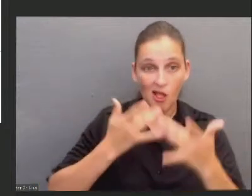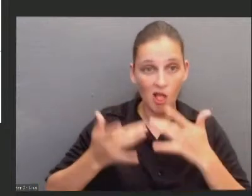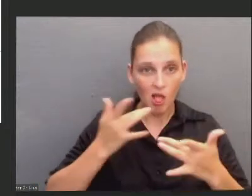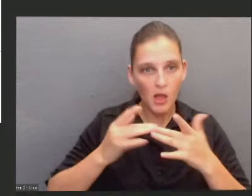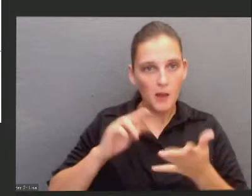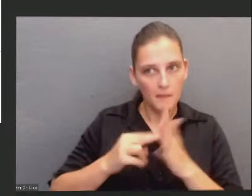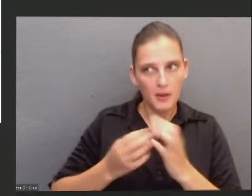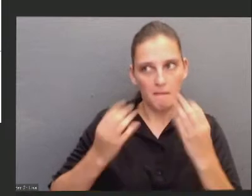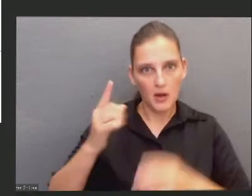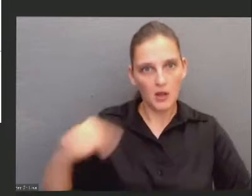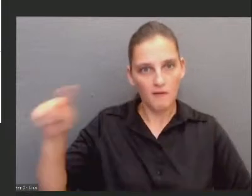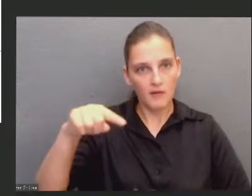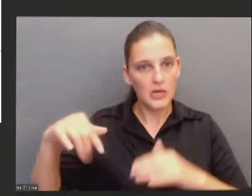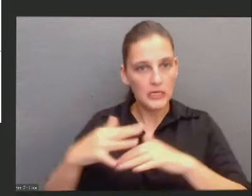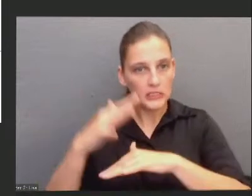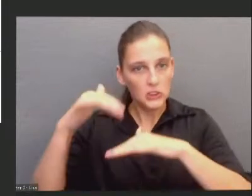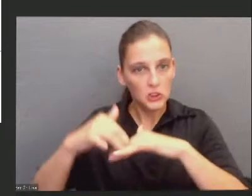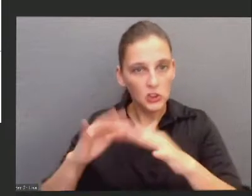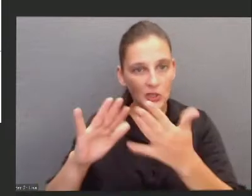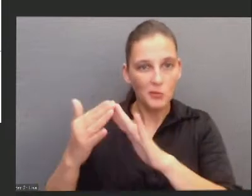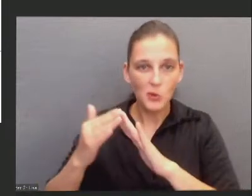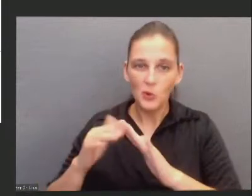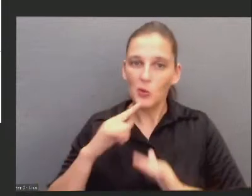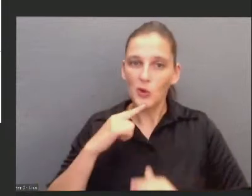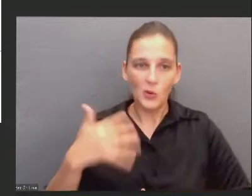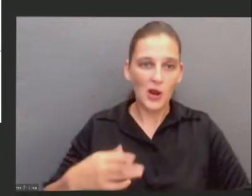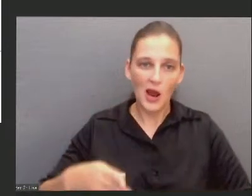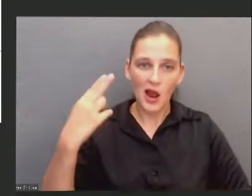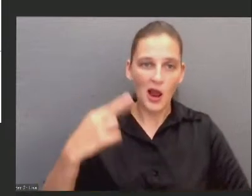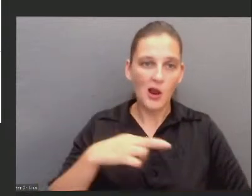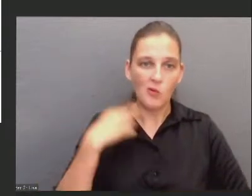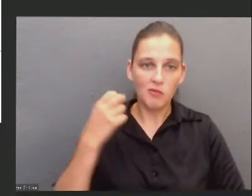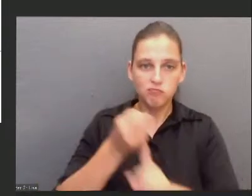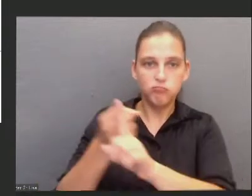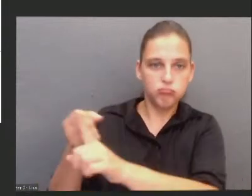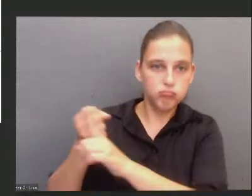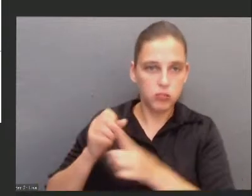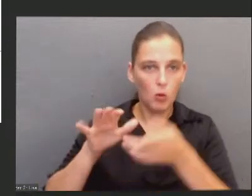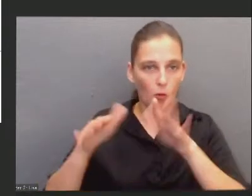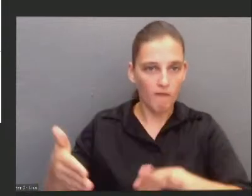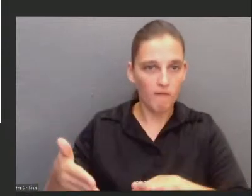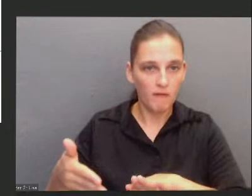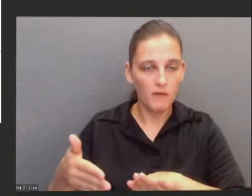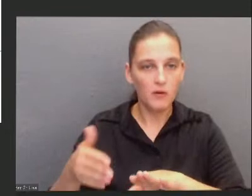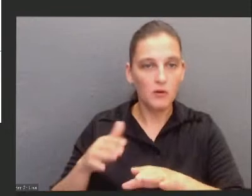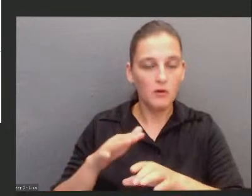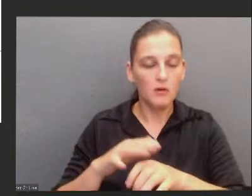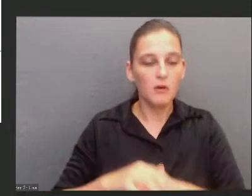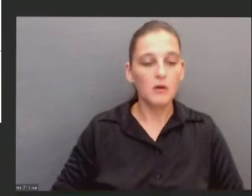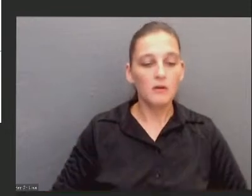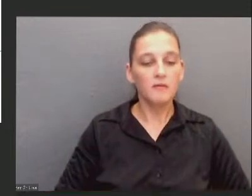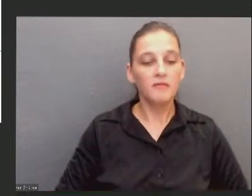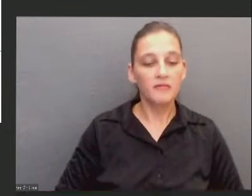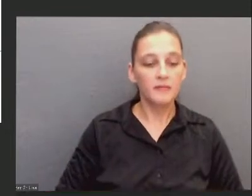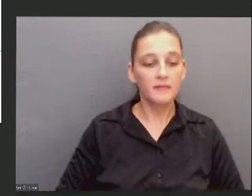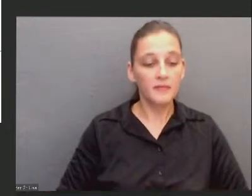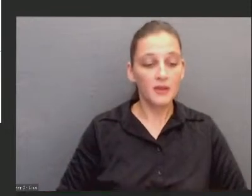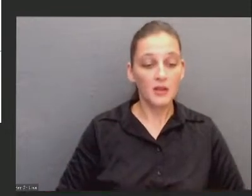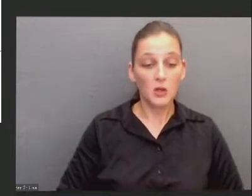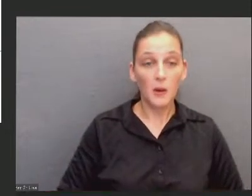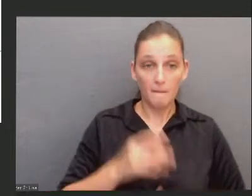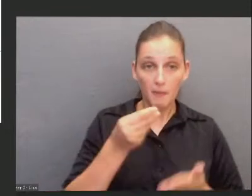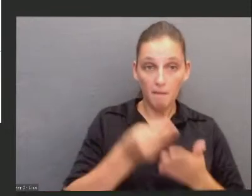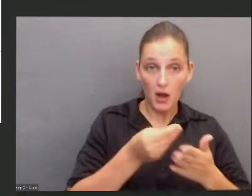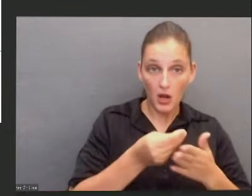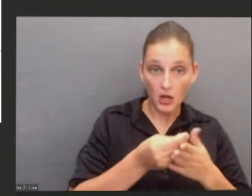specifically to COVID-19. In addition to basic healthcare access, there is need for funding to